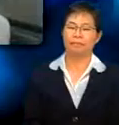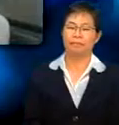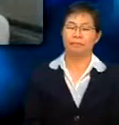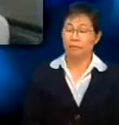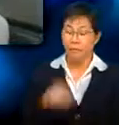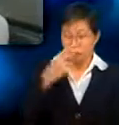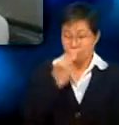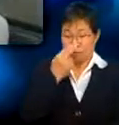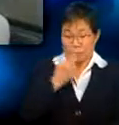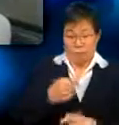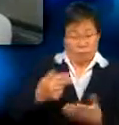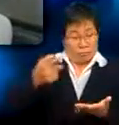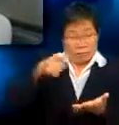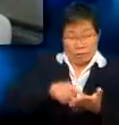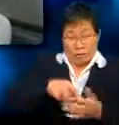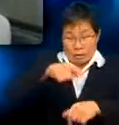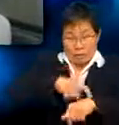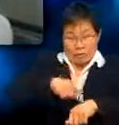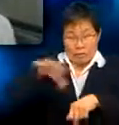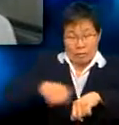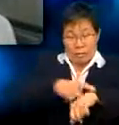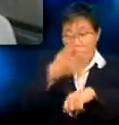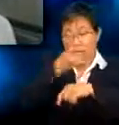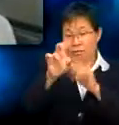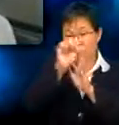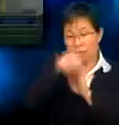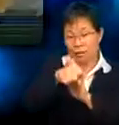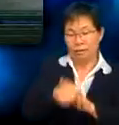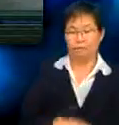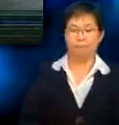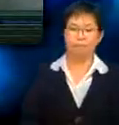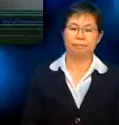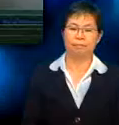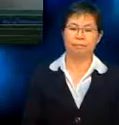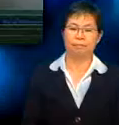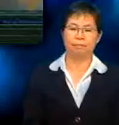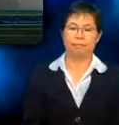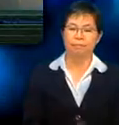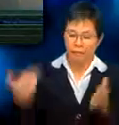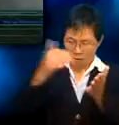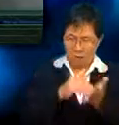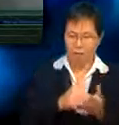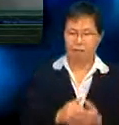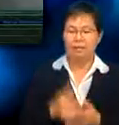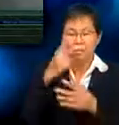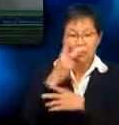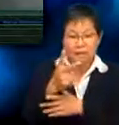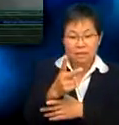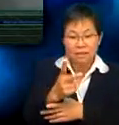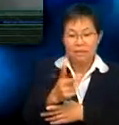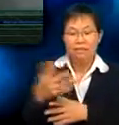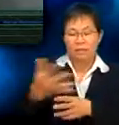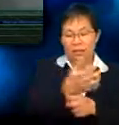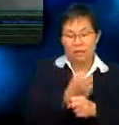Strange. This time, the time taken is only 17 seconds. Let's do it once again and see if we will get